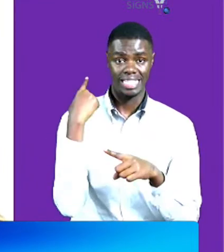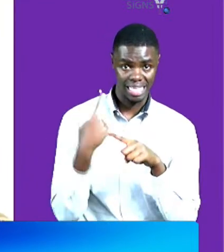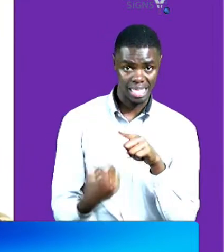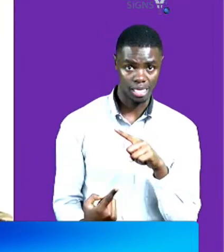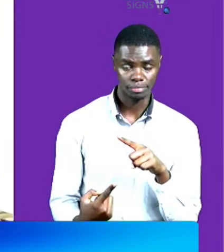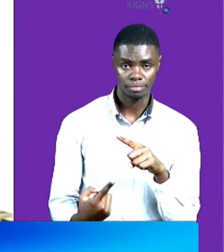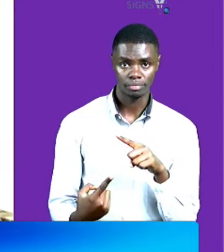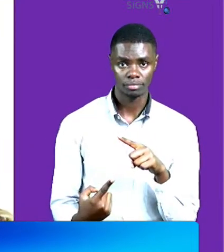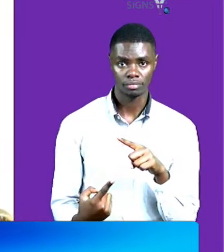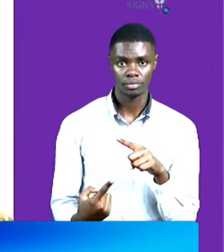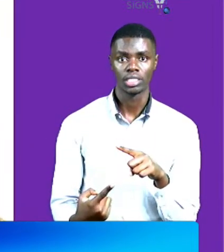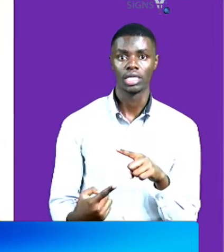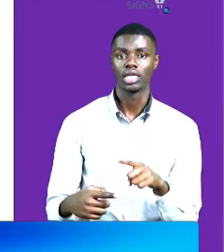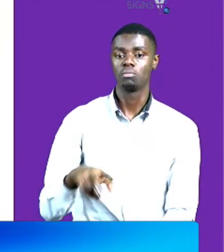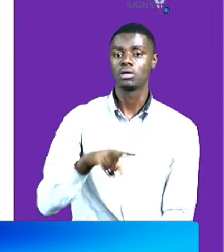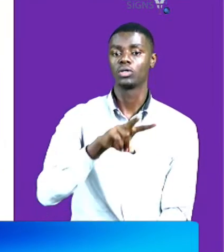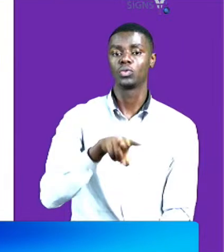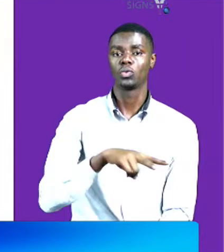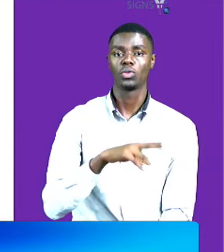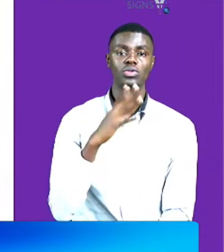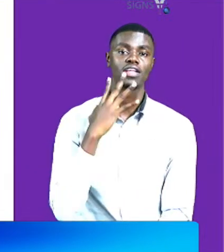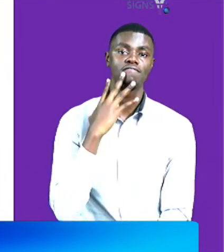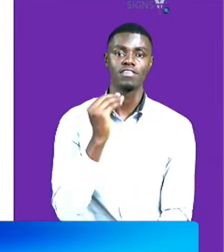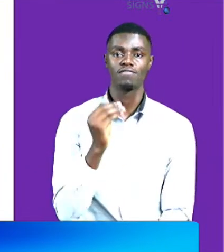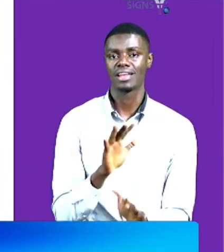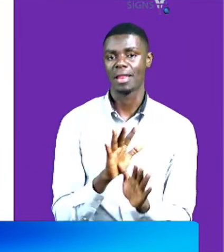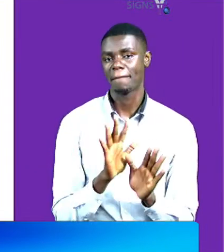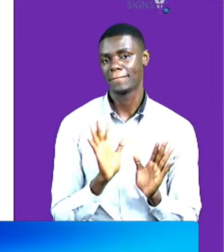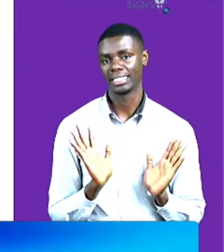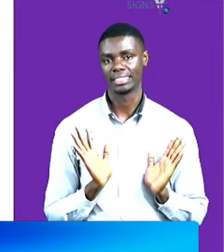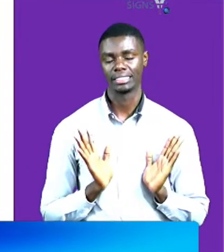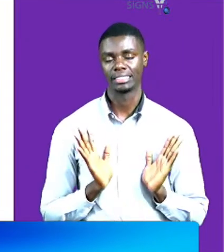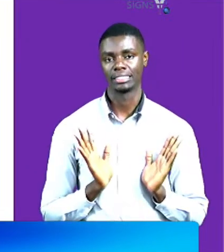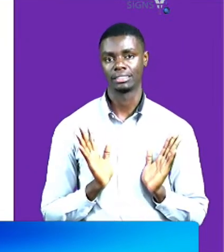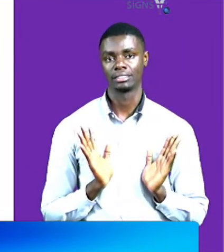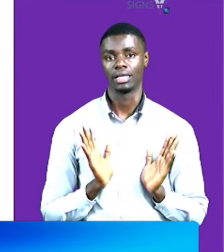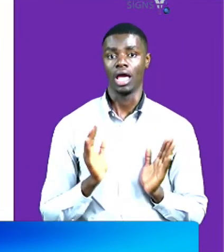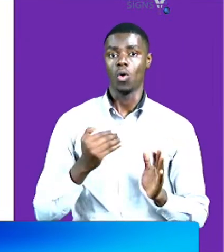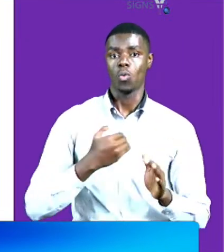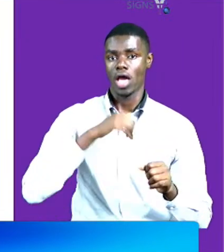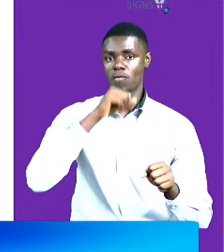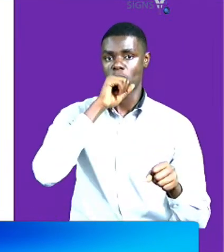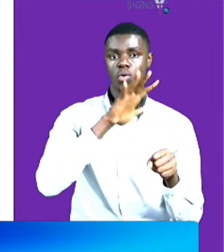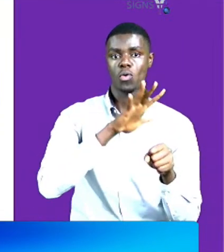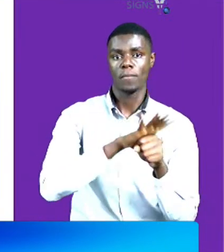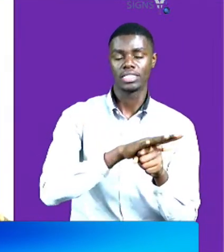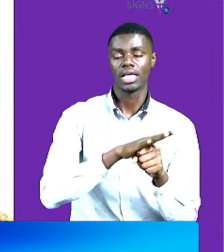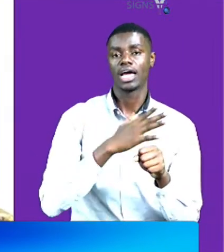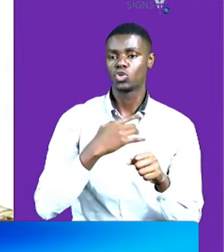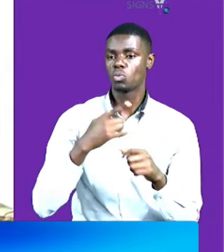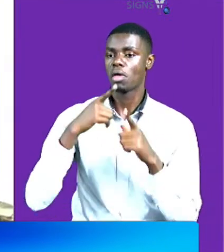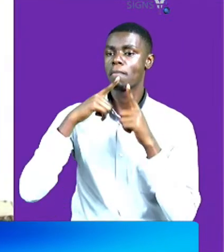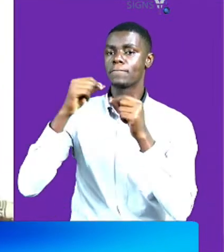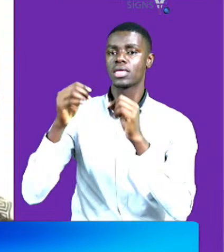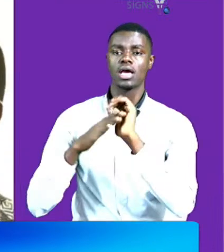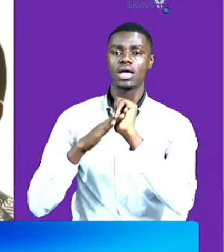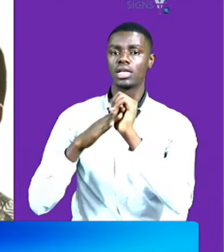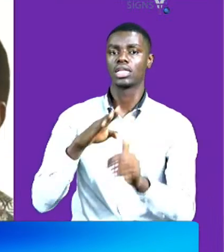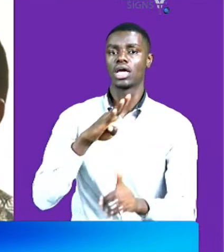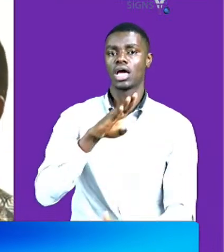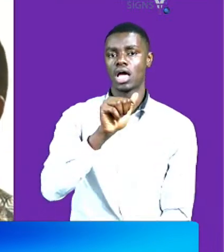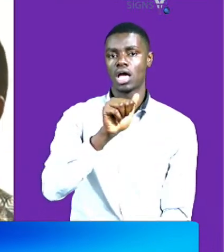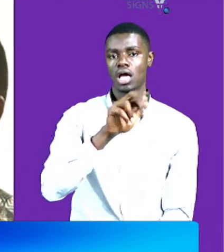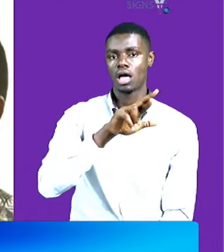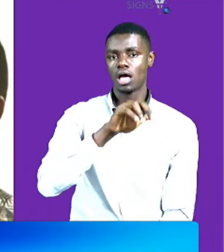itakuwa 2,500 peke yake. Na tumeambia hawa viongozi kina baraza, mkulima